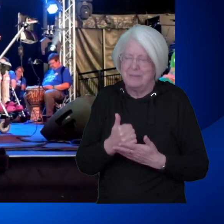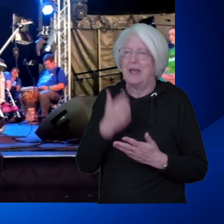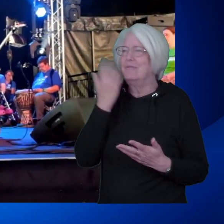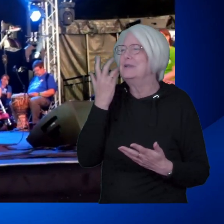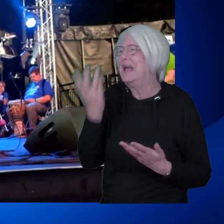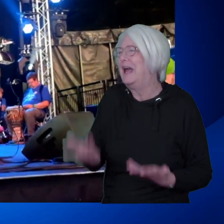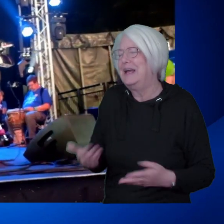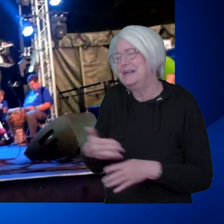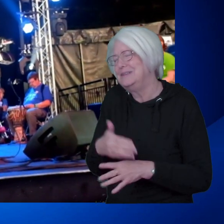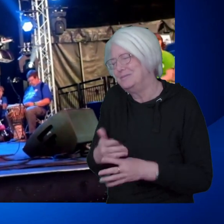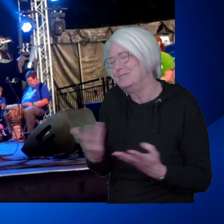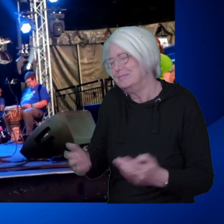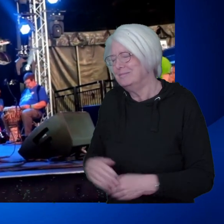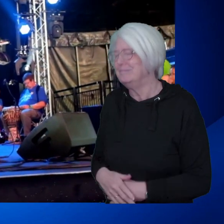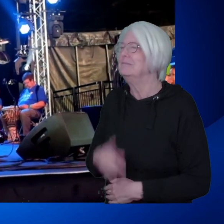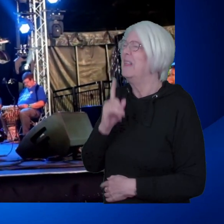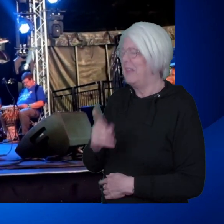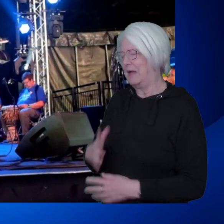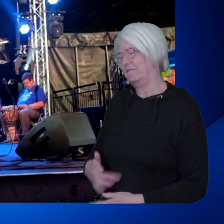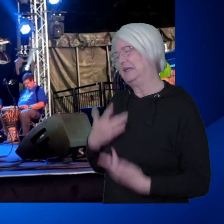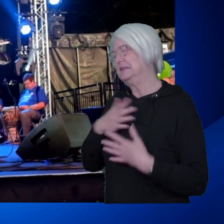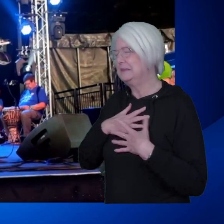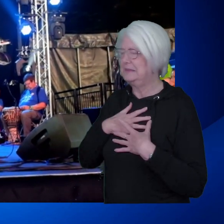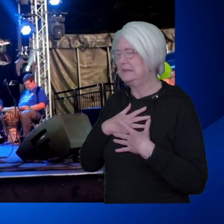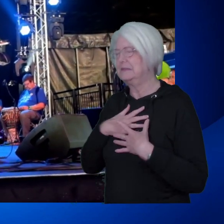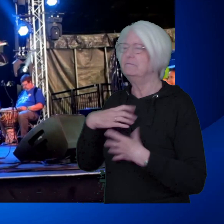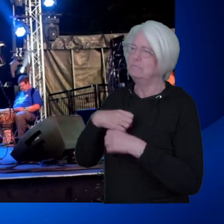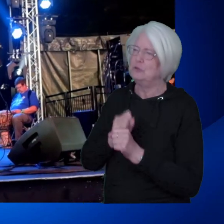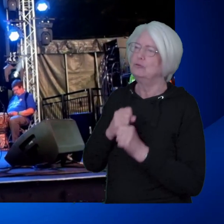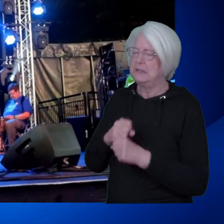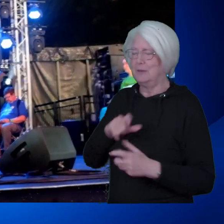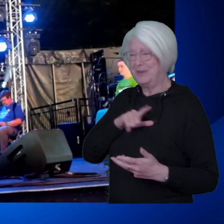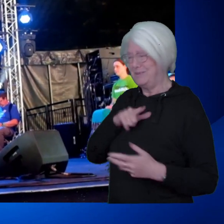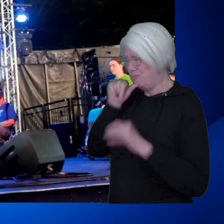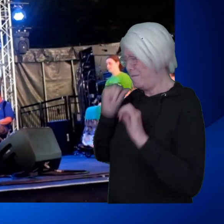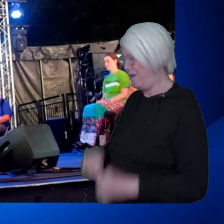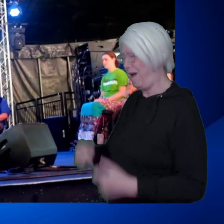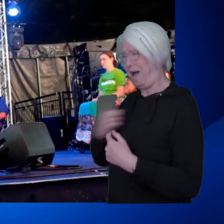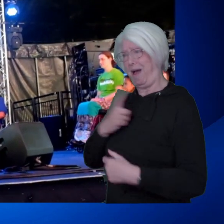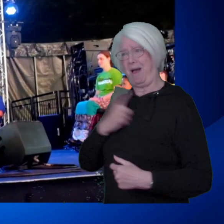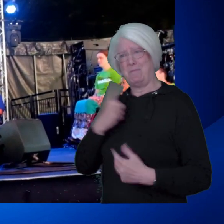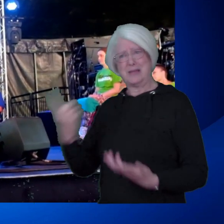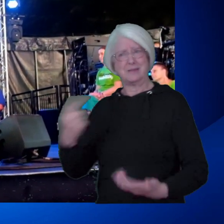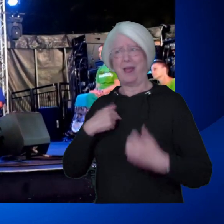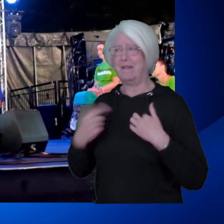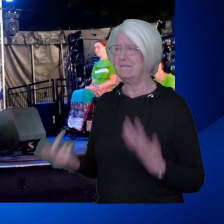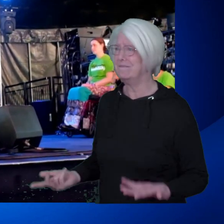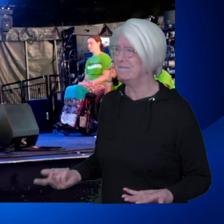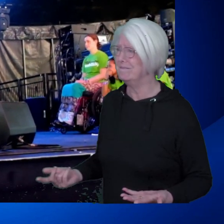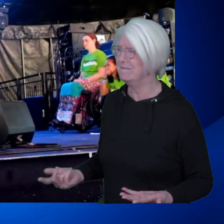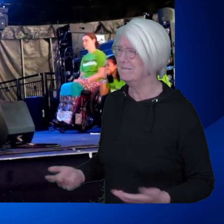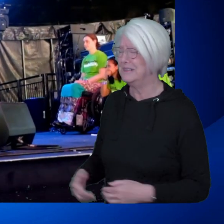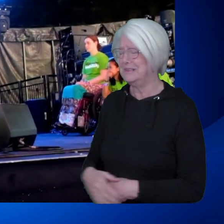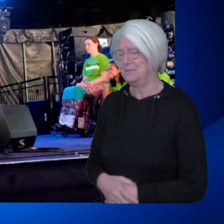everyday tasks, which can be very frustrating because I would rather be able to do these